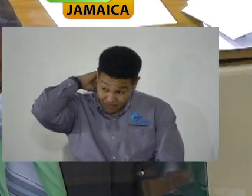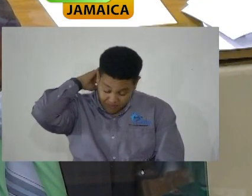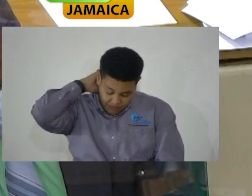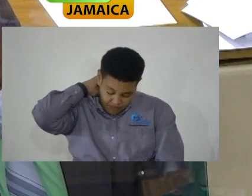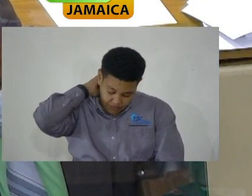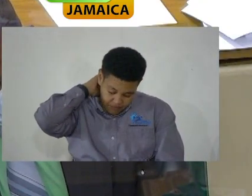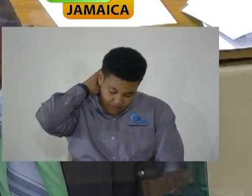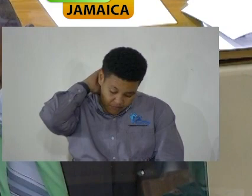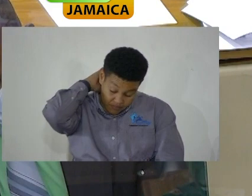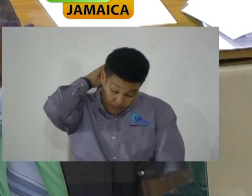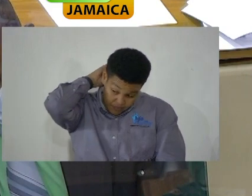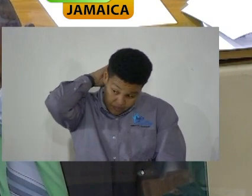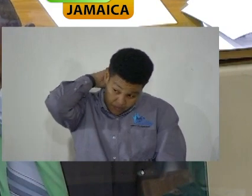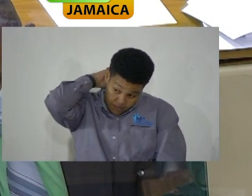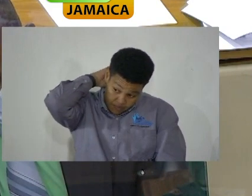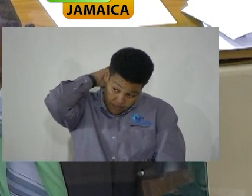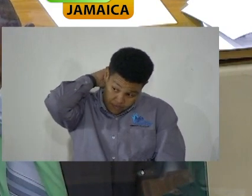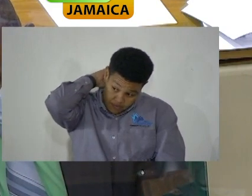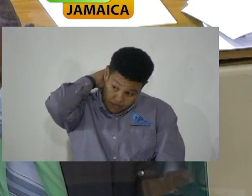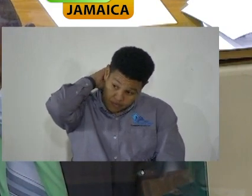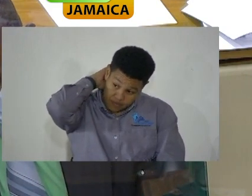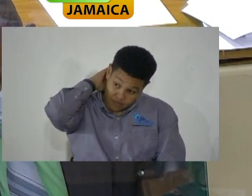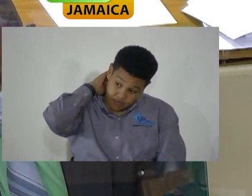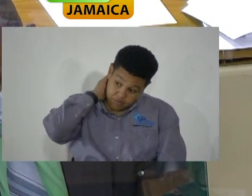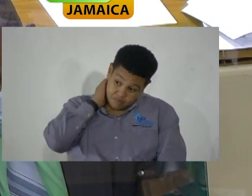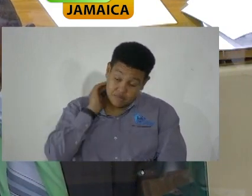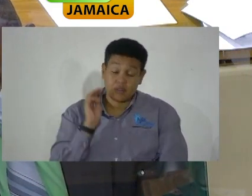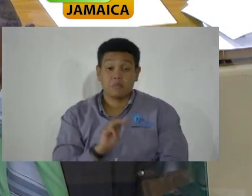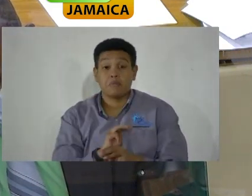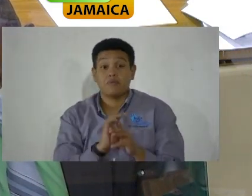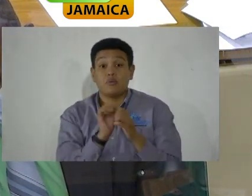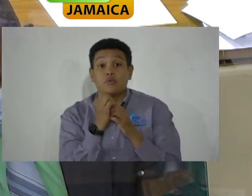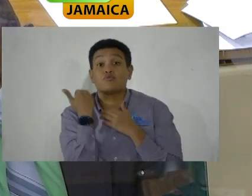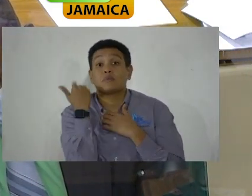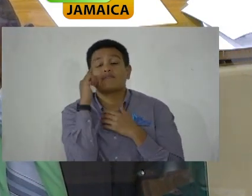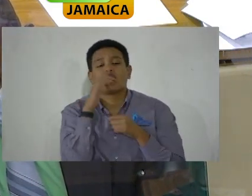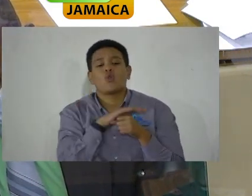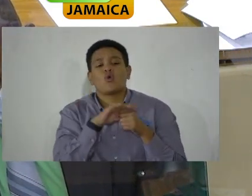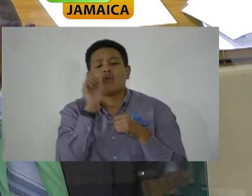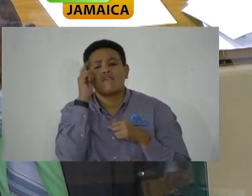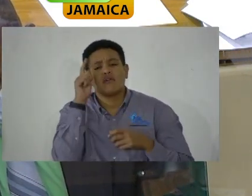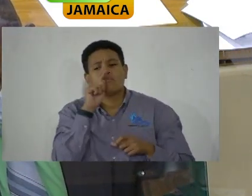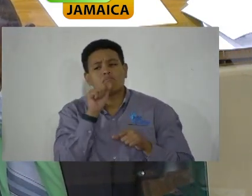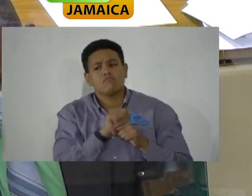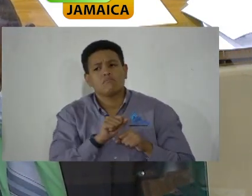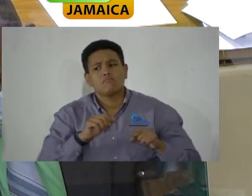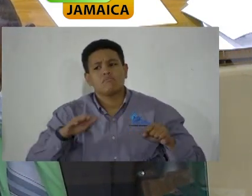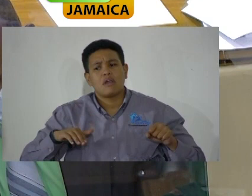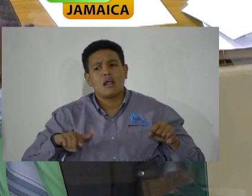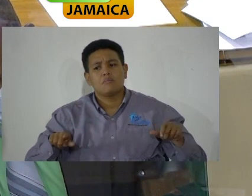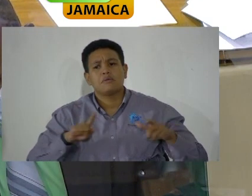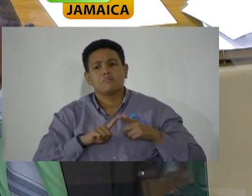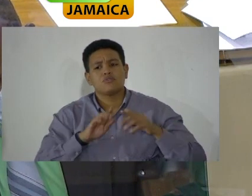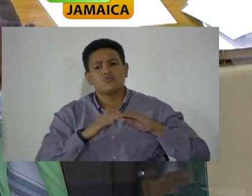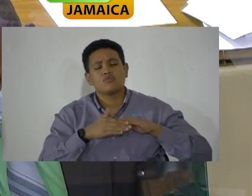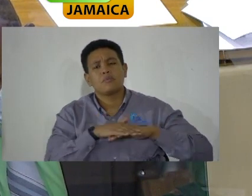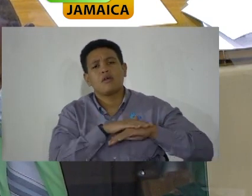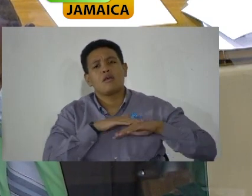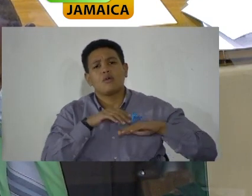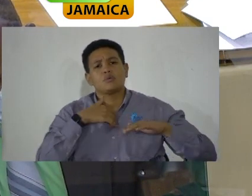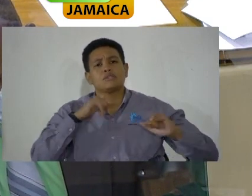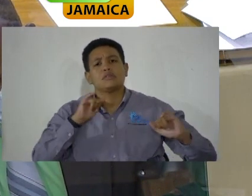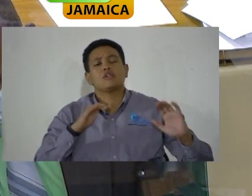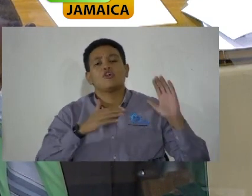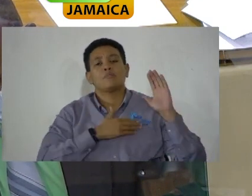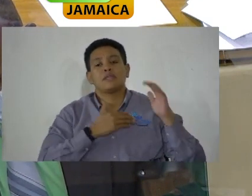I wish to assure the House and the country that we are still committed to having